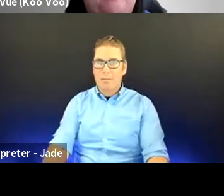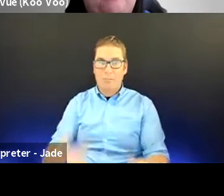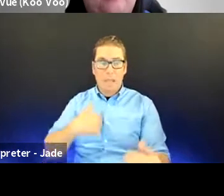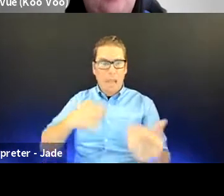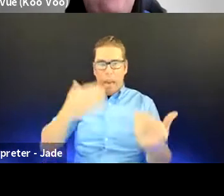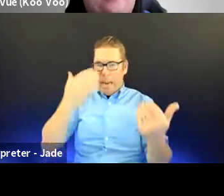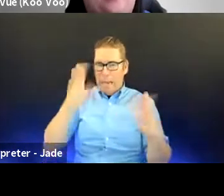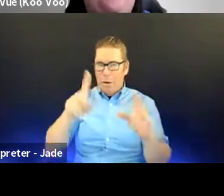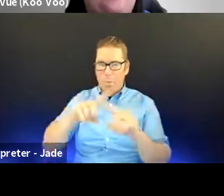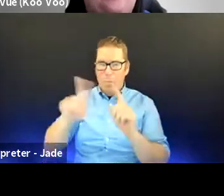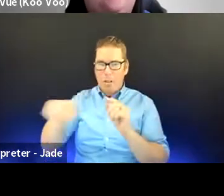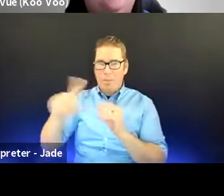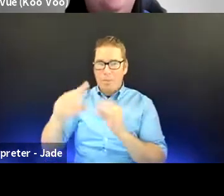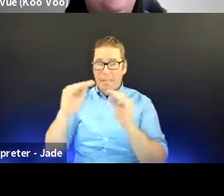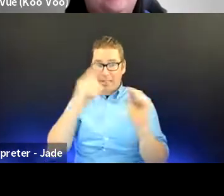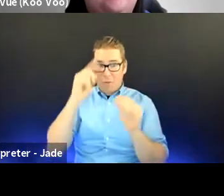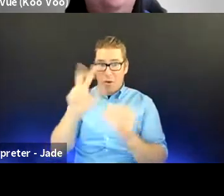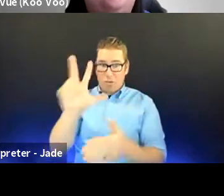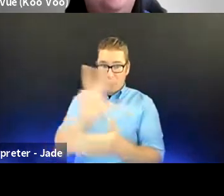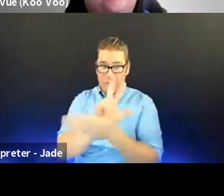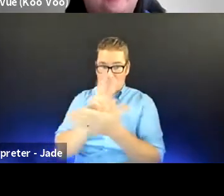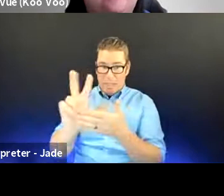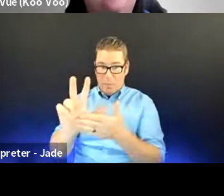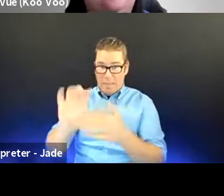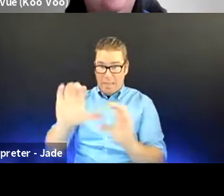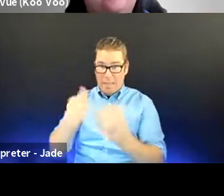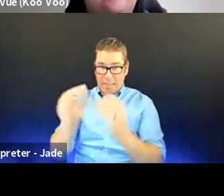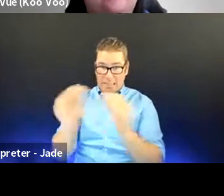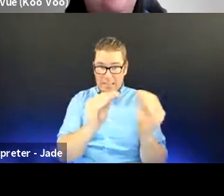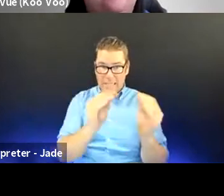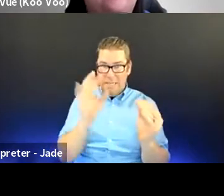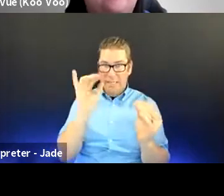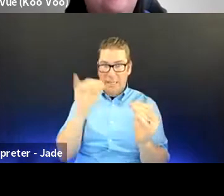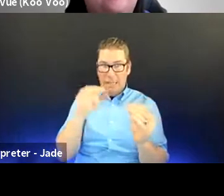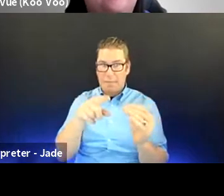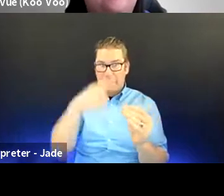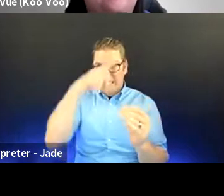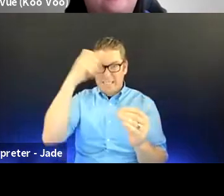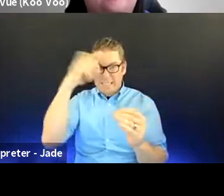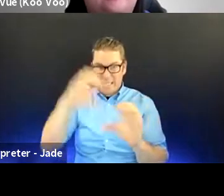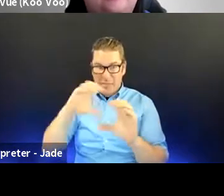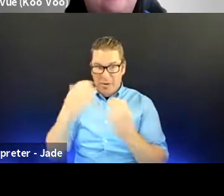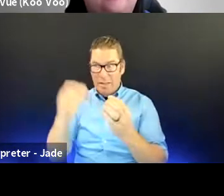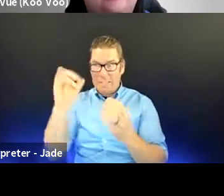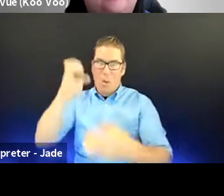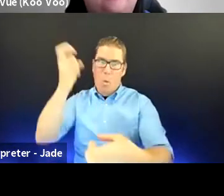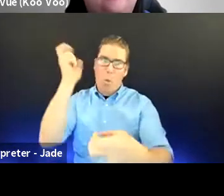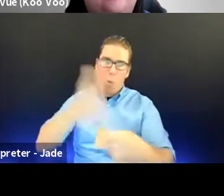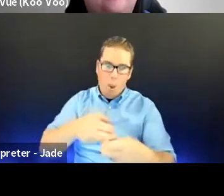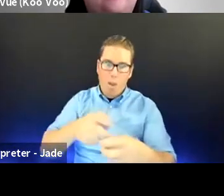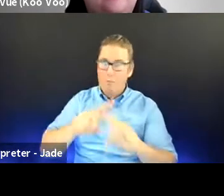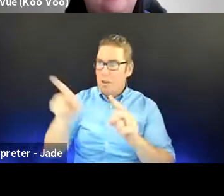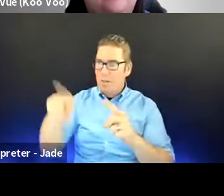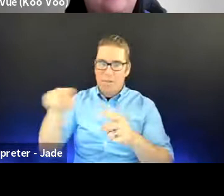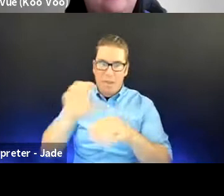So for those that know, summer classes are very challenging, but they crammed it down to the three-week version of a course. And I